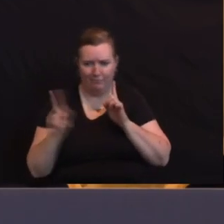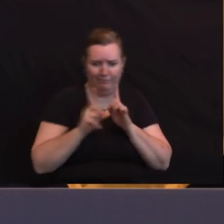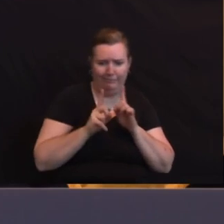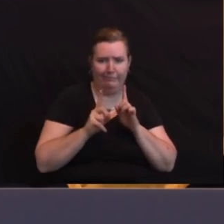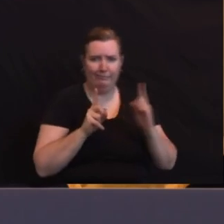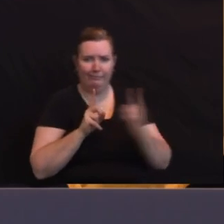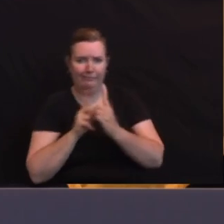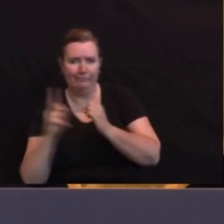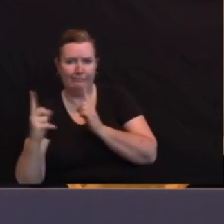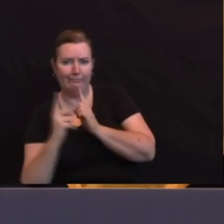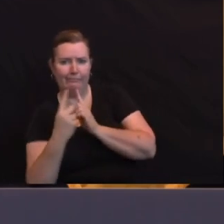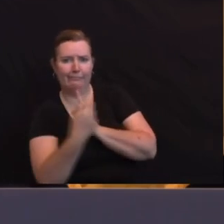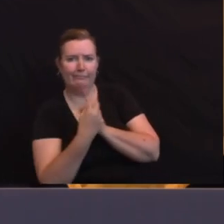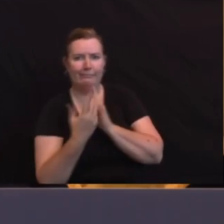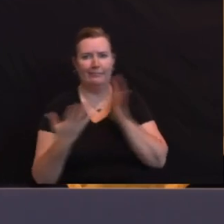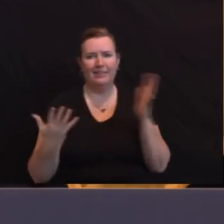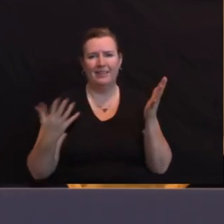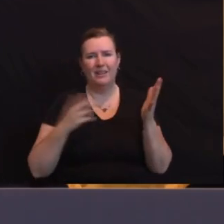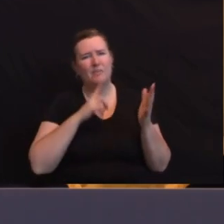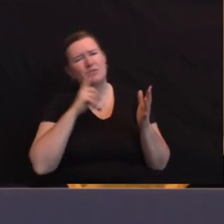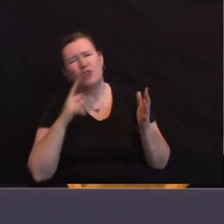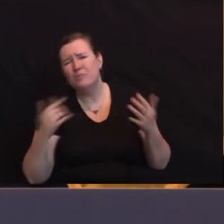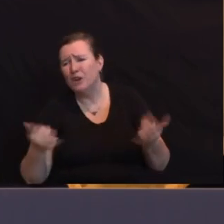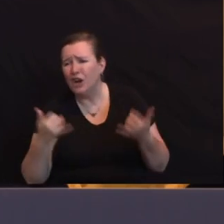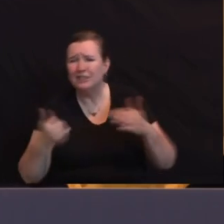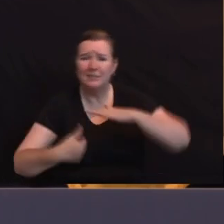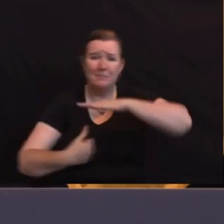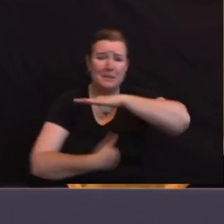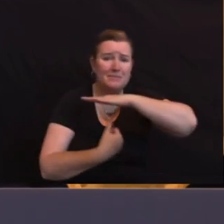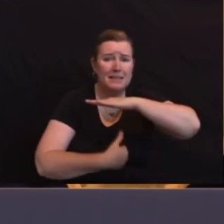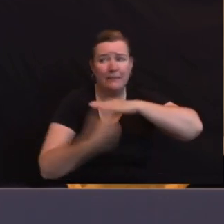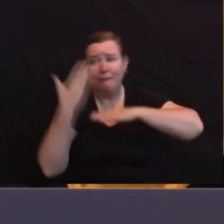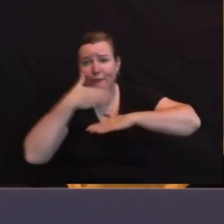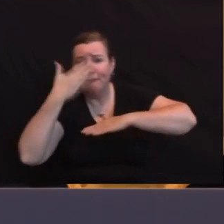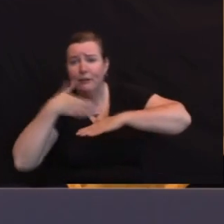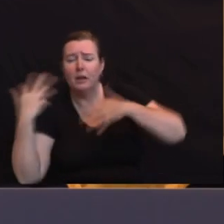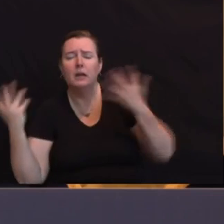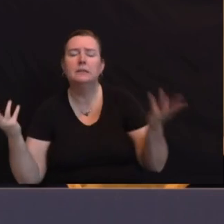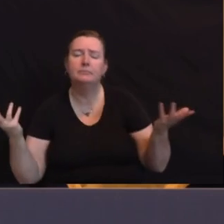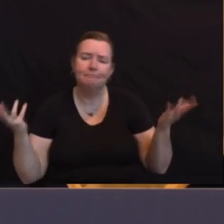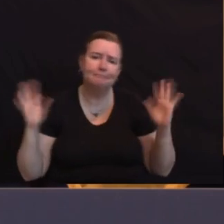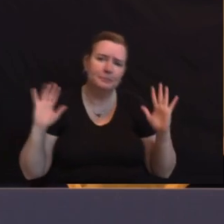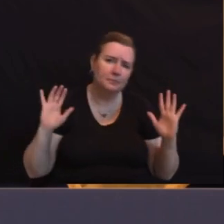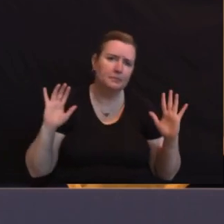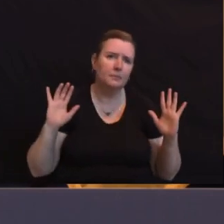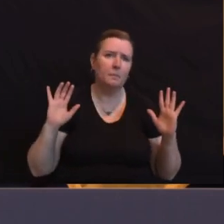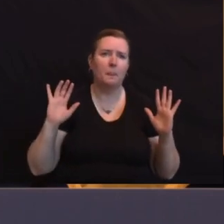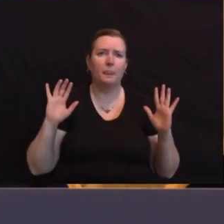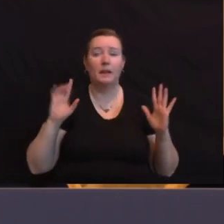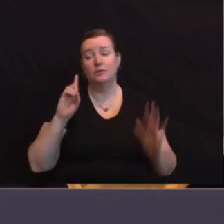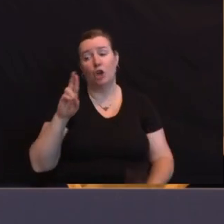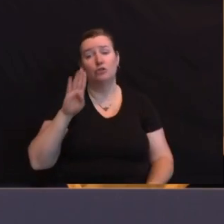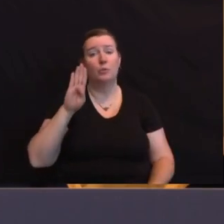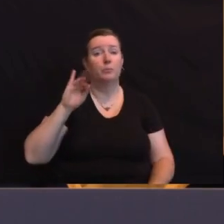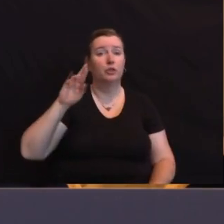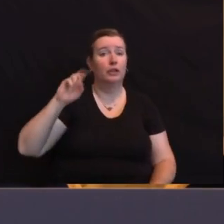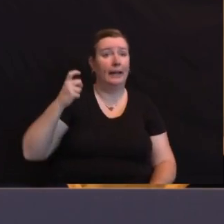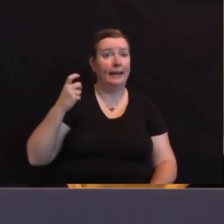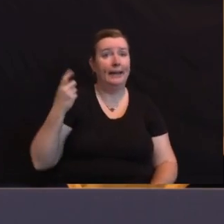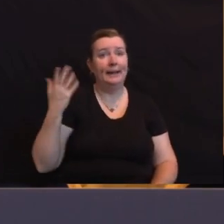are basement keg parties that are part of this, but it's and that's what Deborah Burks thought when she said, when Debbie said community